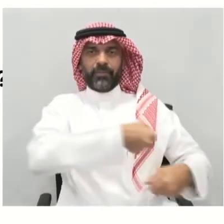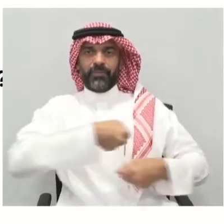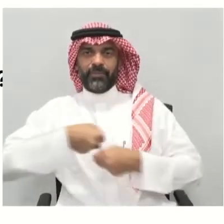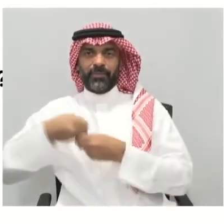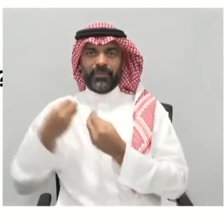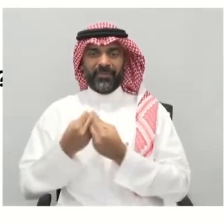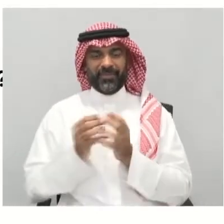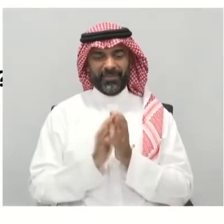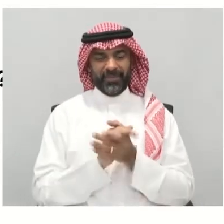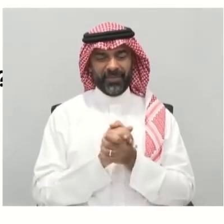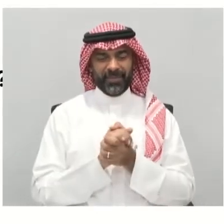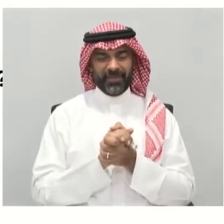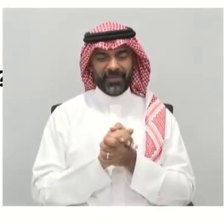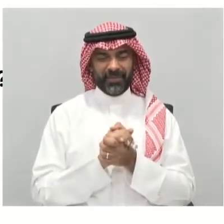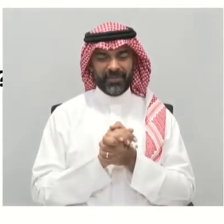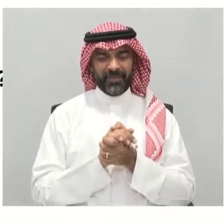Outside.